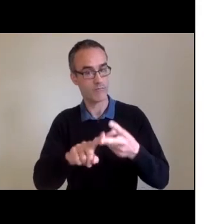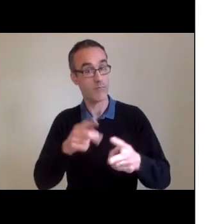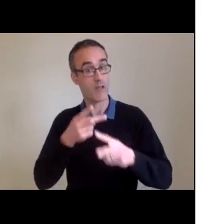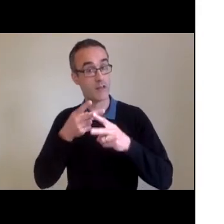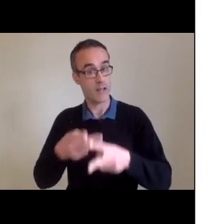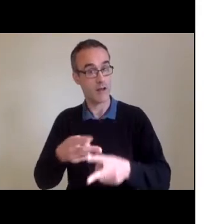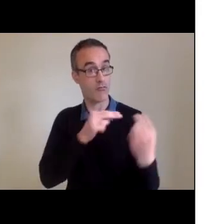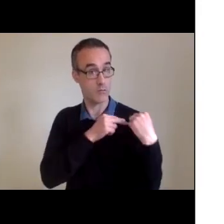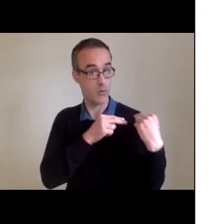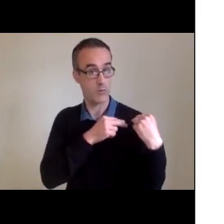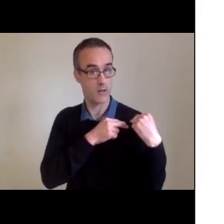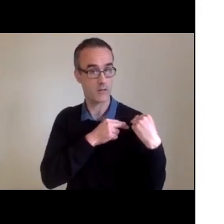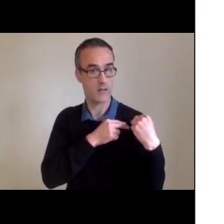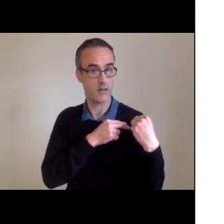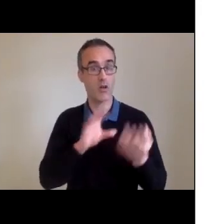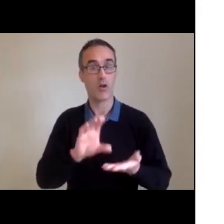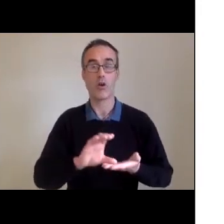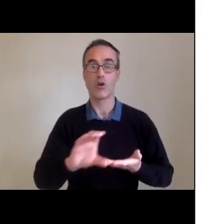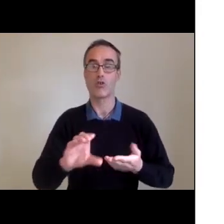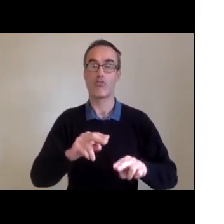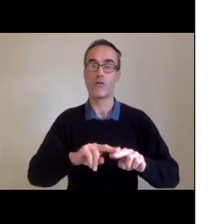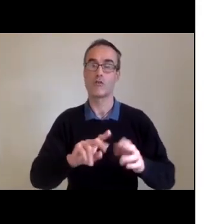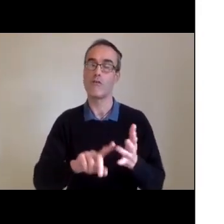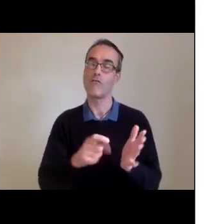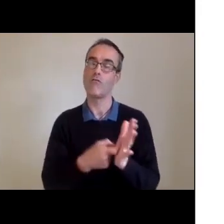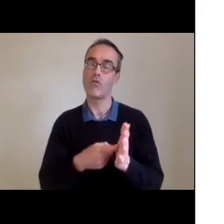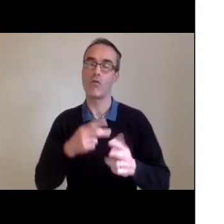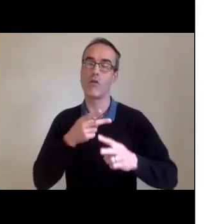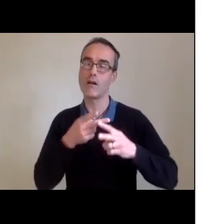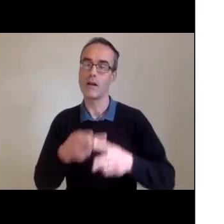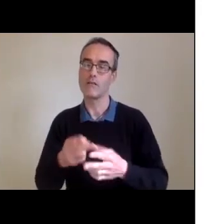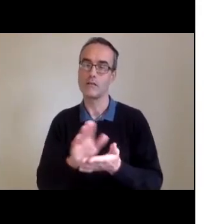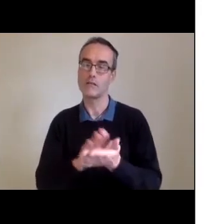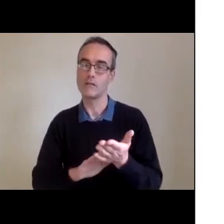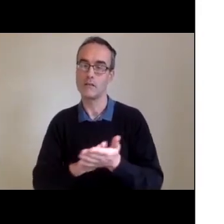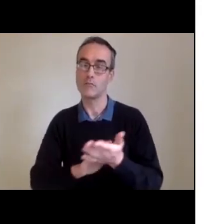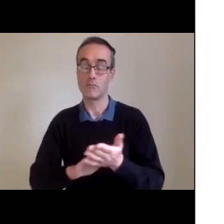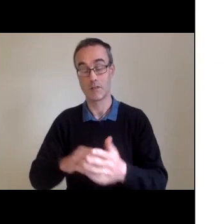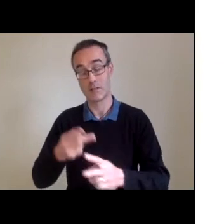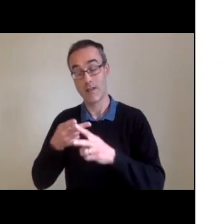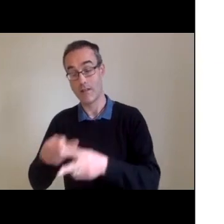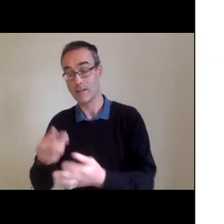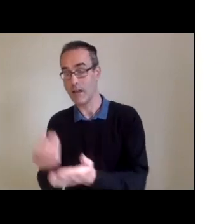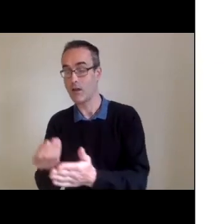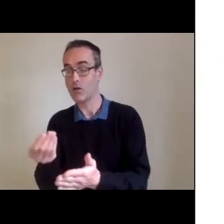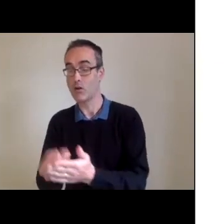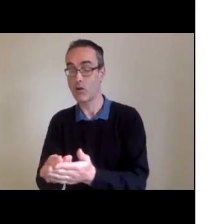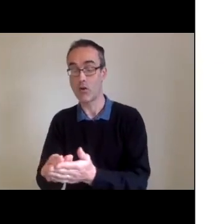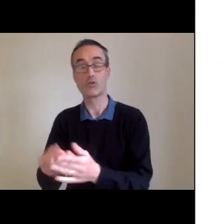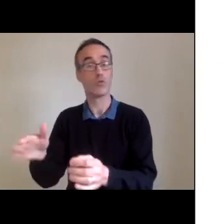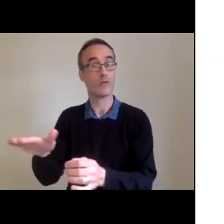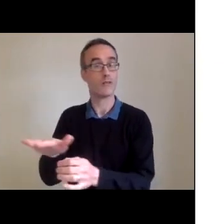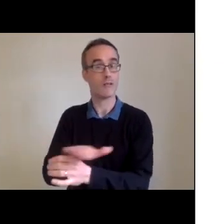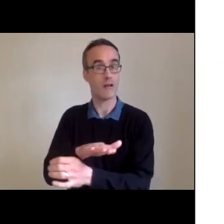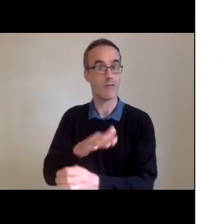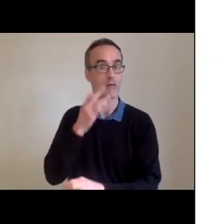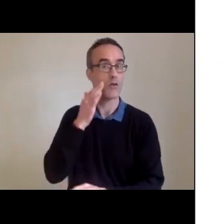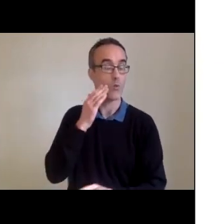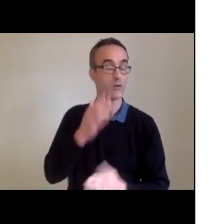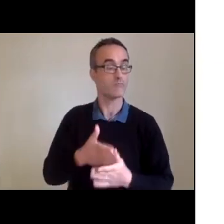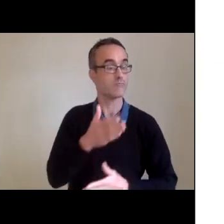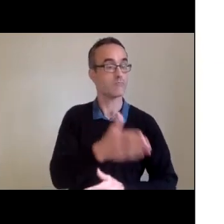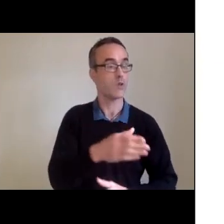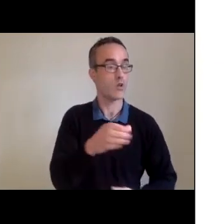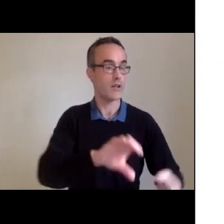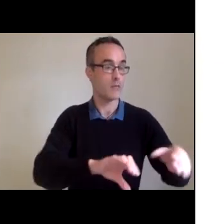scheme covers care costs while attending any chemistry related opportunity, is open to all chemists in the UK and